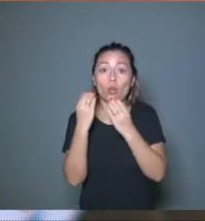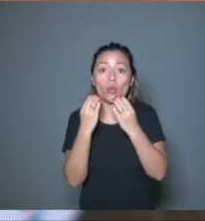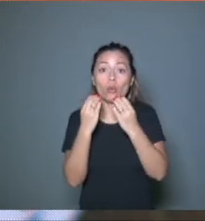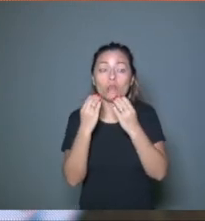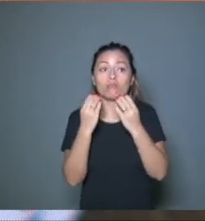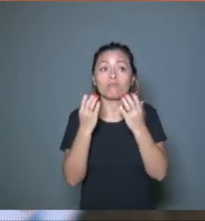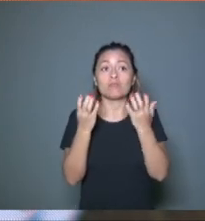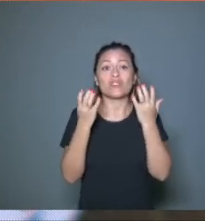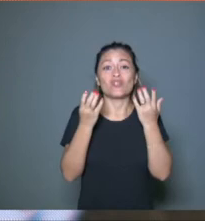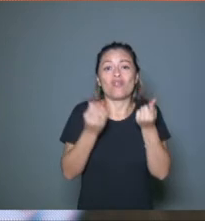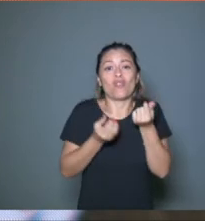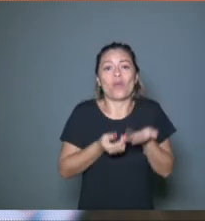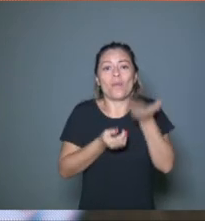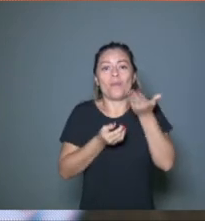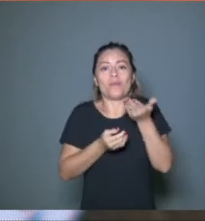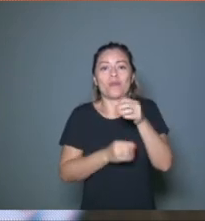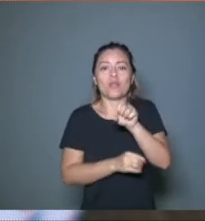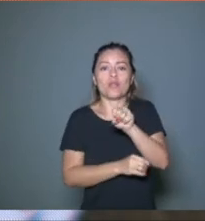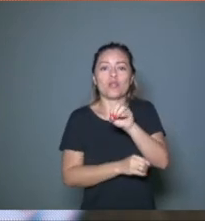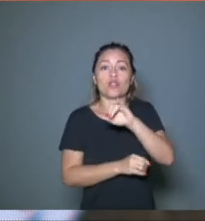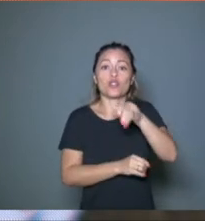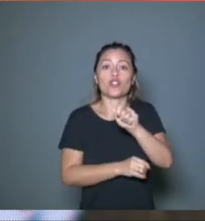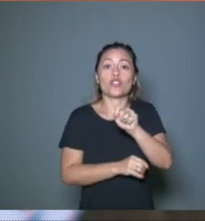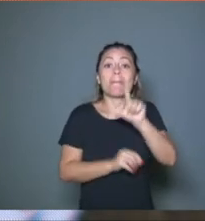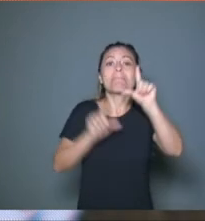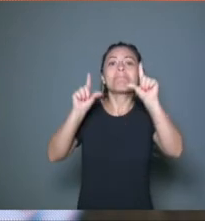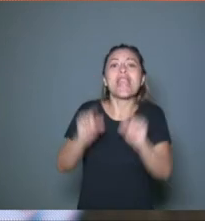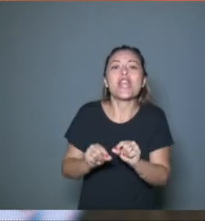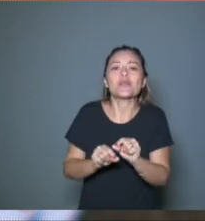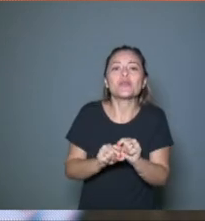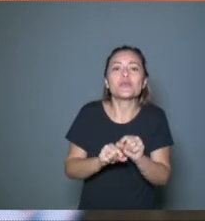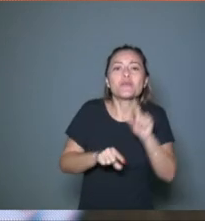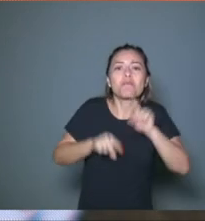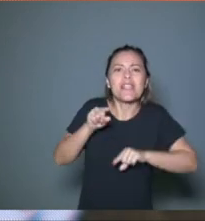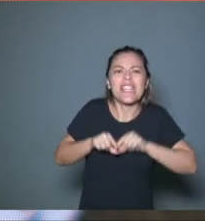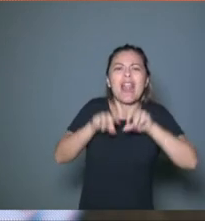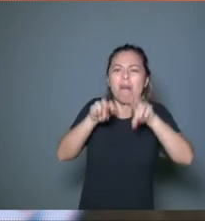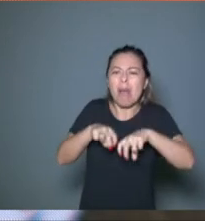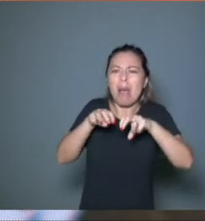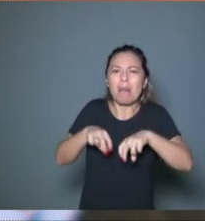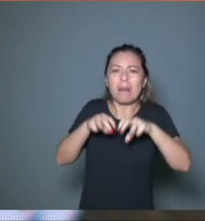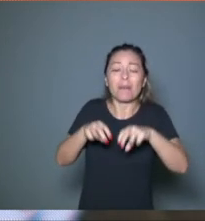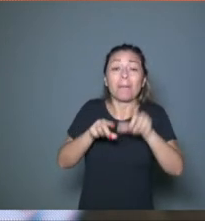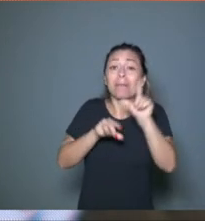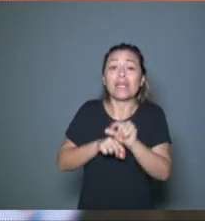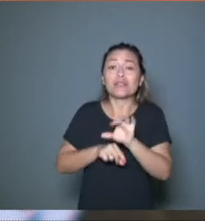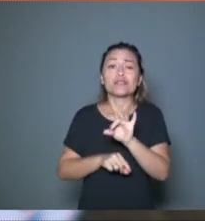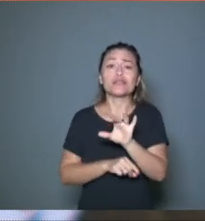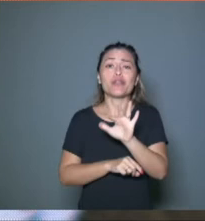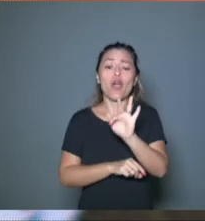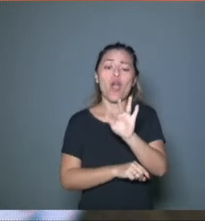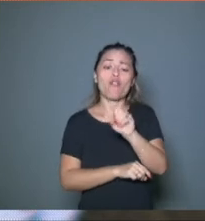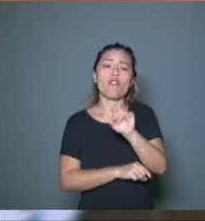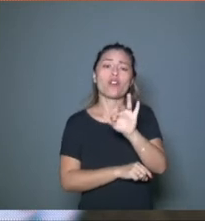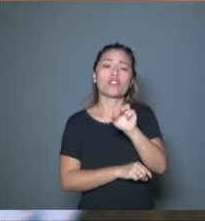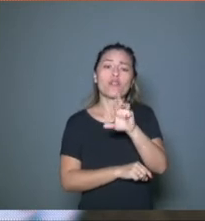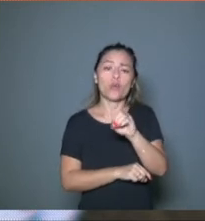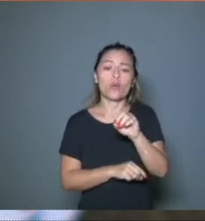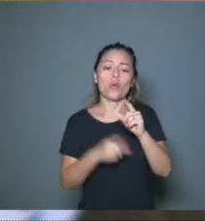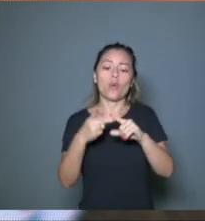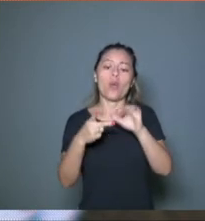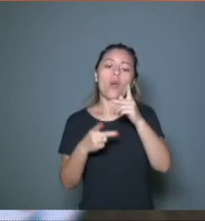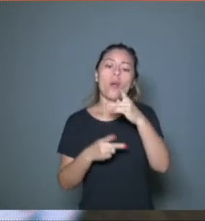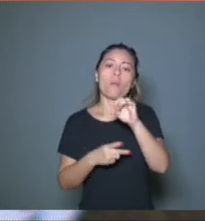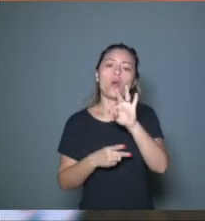cotton or corn. Soybean is the crop that least demand in fertilizers, just phosphorus and